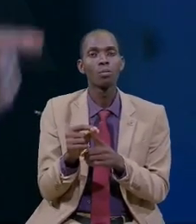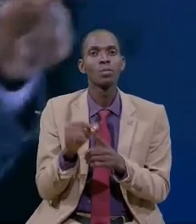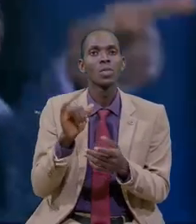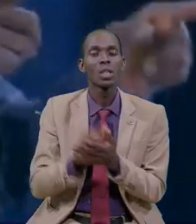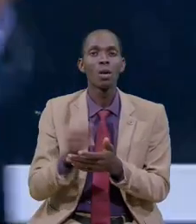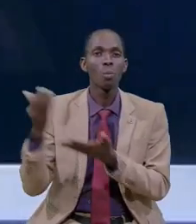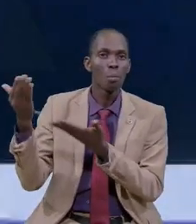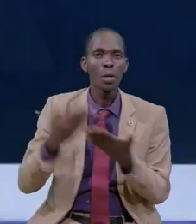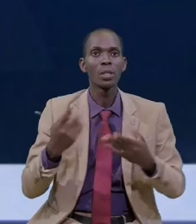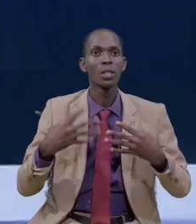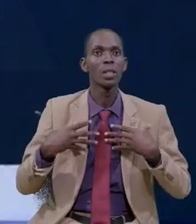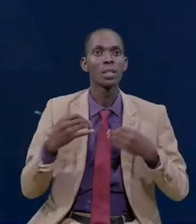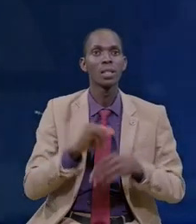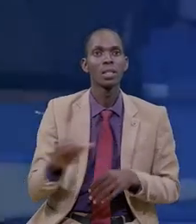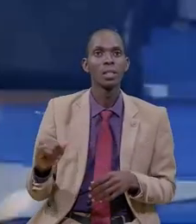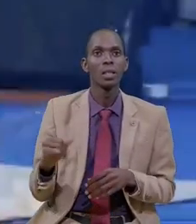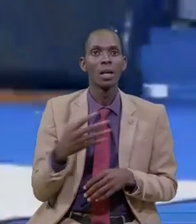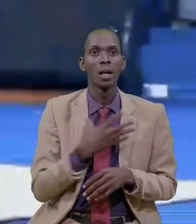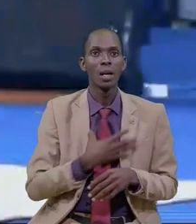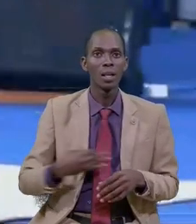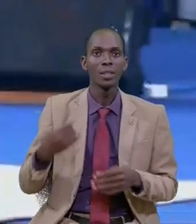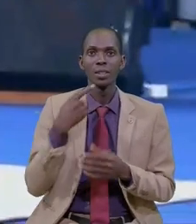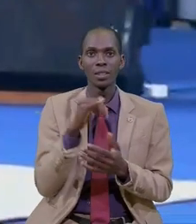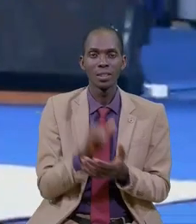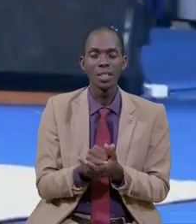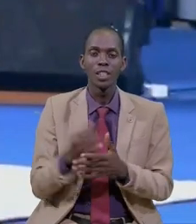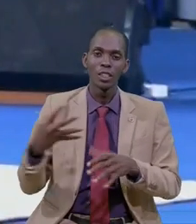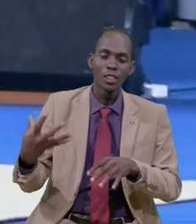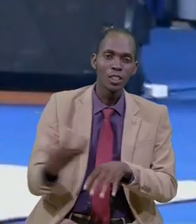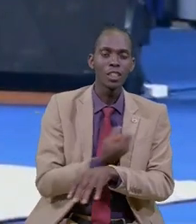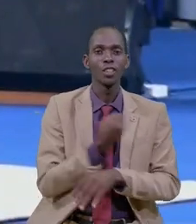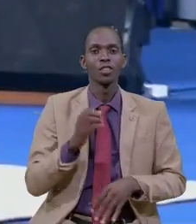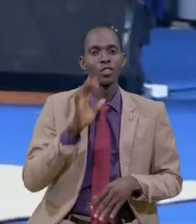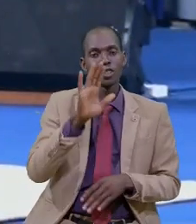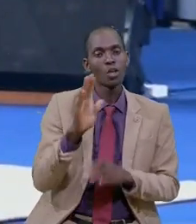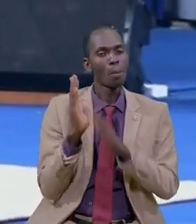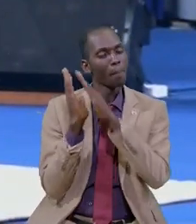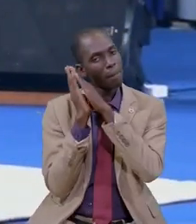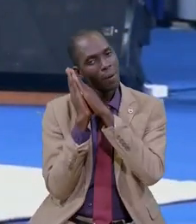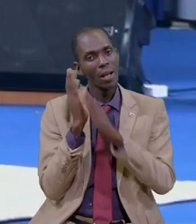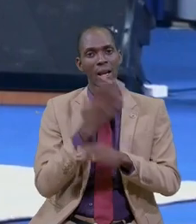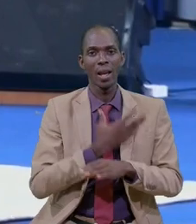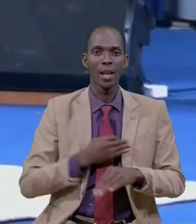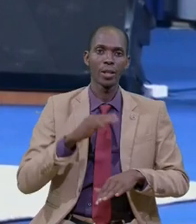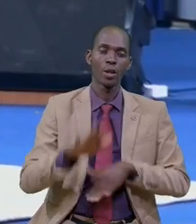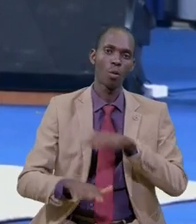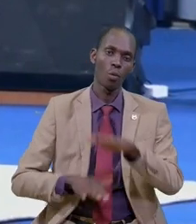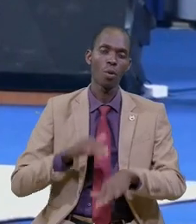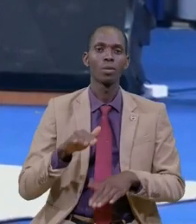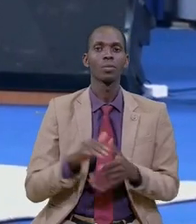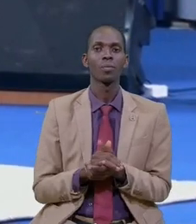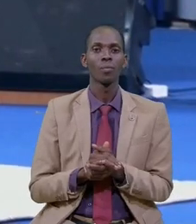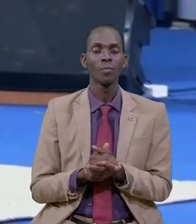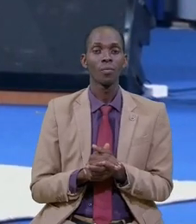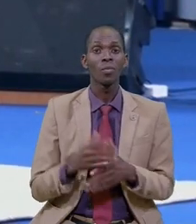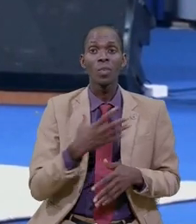guérison. I say unto you, take up your bed and walk. Je te l'ordonne, prends ton lit et marche. And go